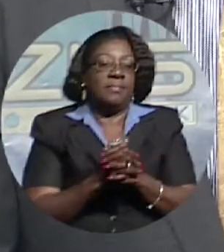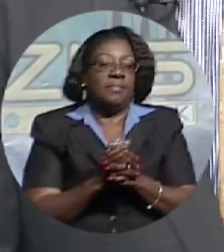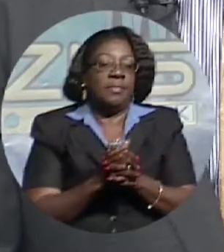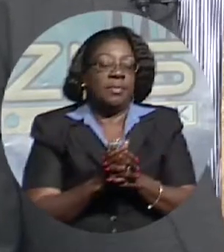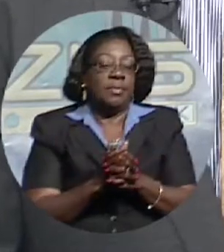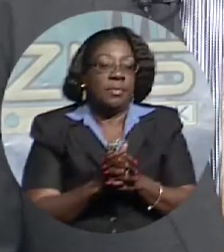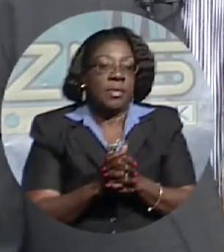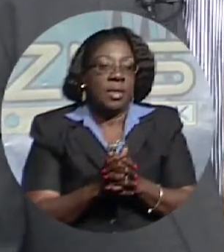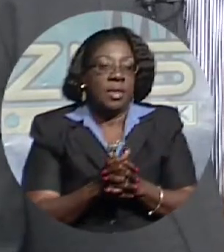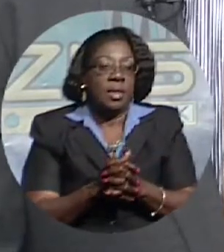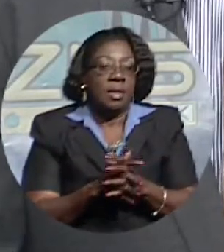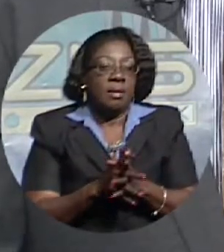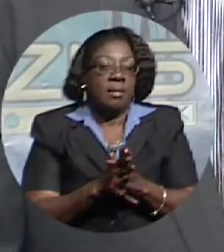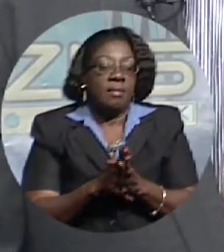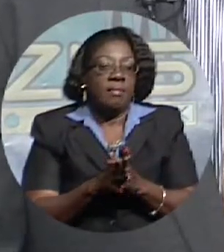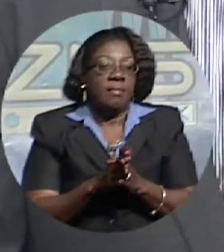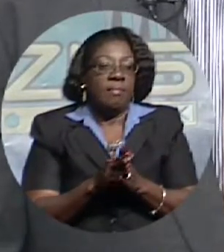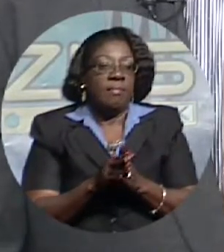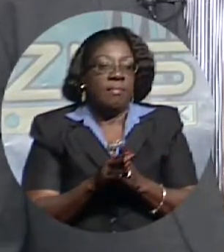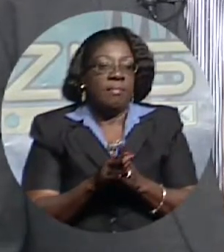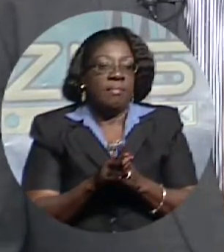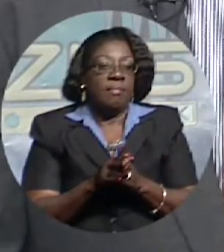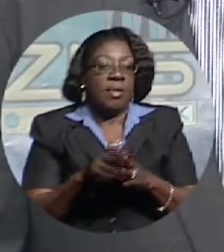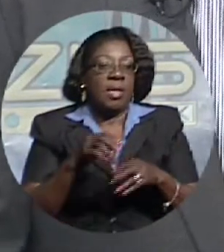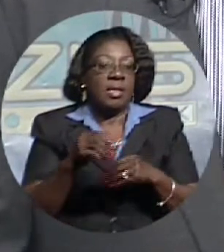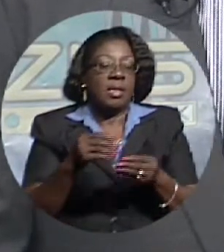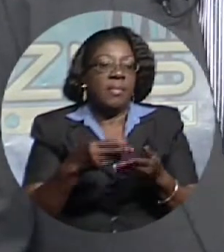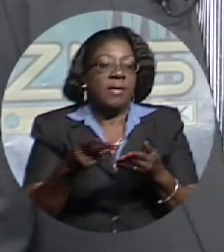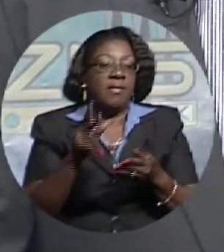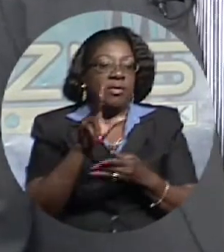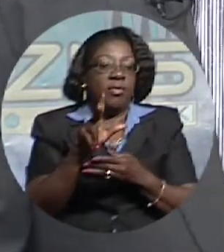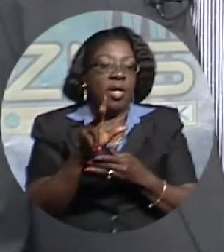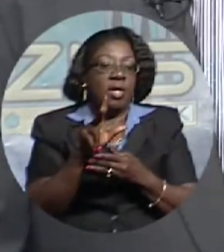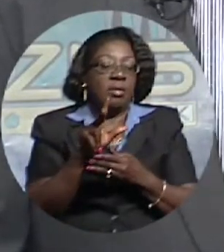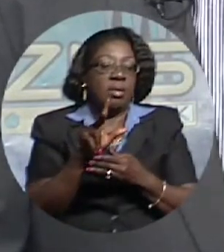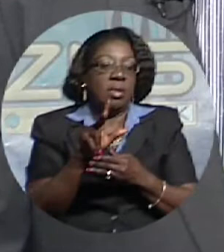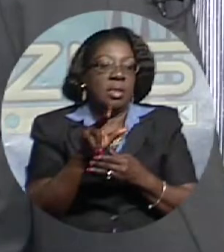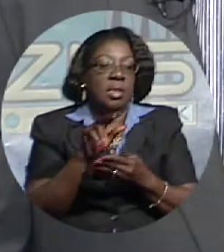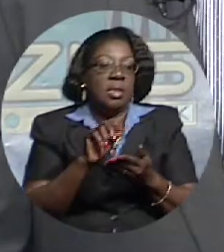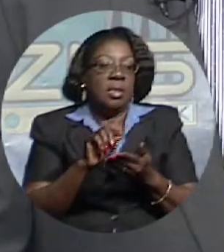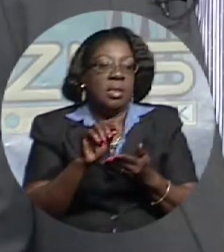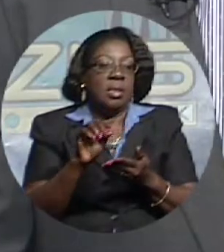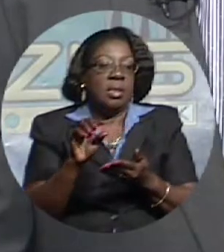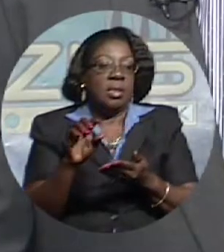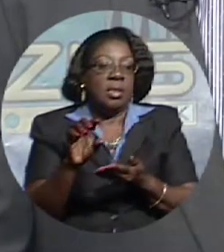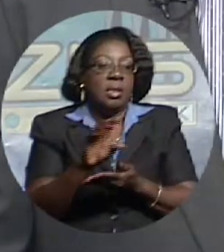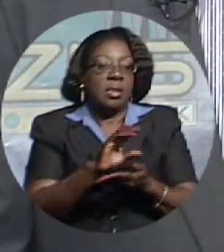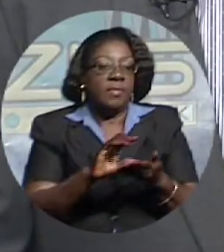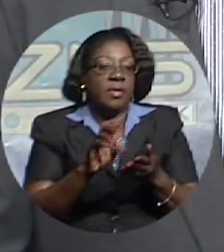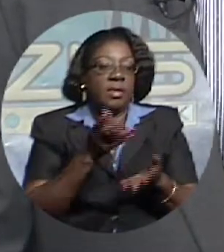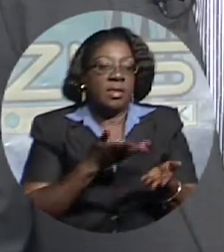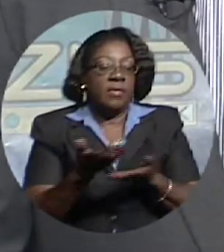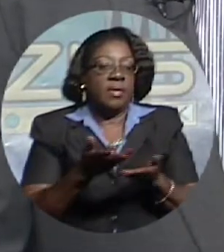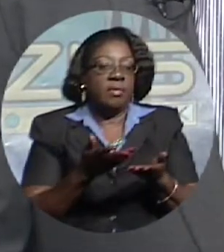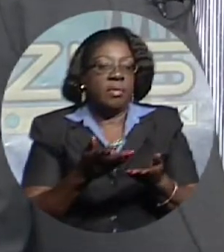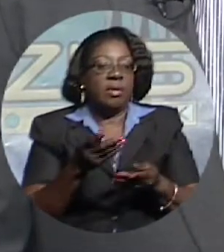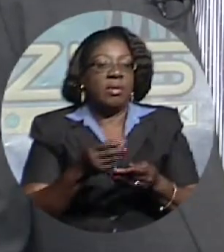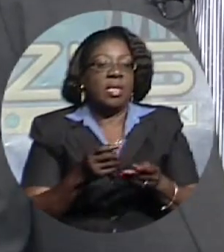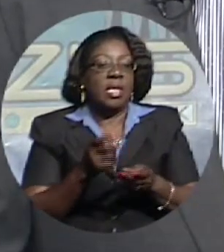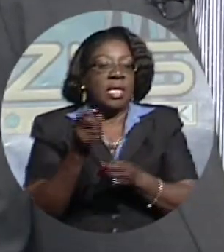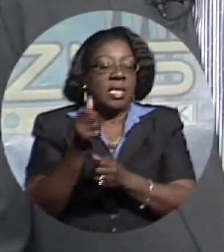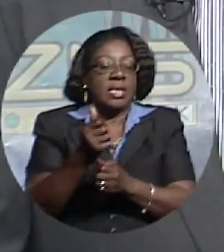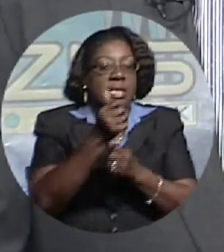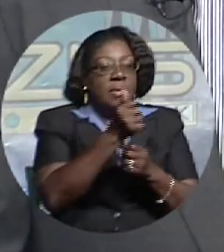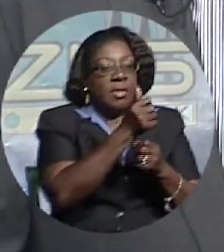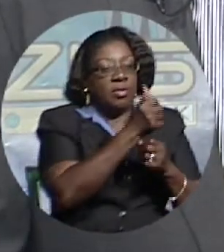in hazardous pay for some 300 public servants escalated into a full-fledged demonstration in front of Parliament today. Dozens of